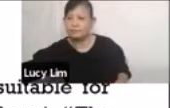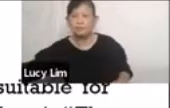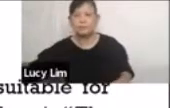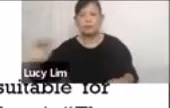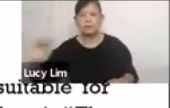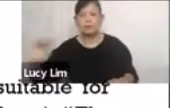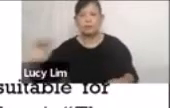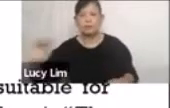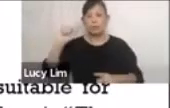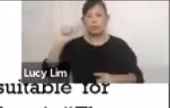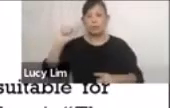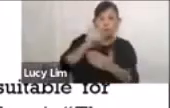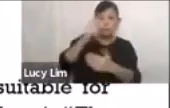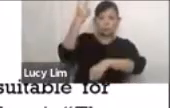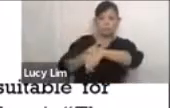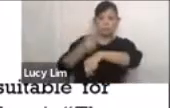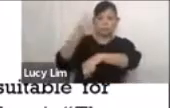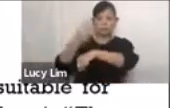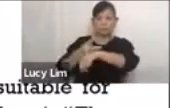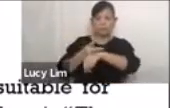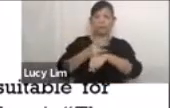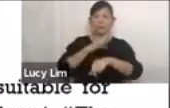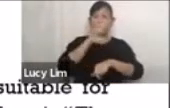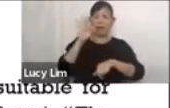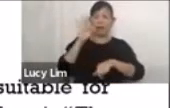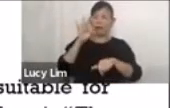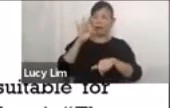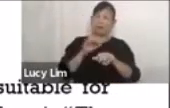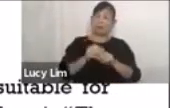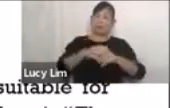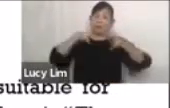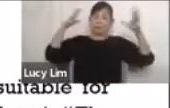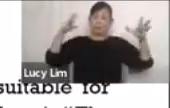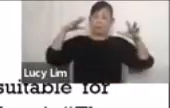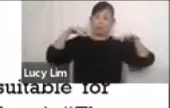is often crowded with married females. So when young people,